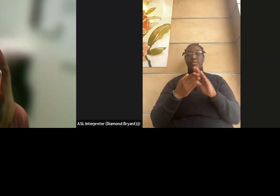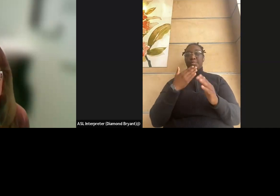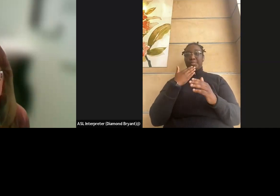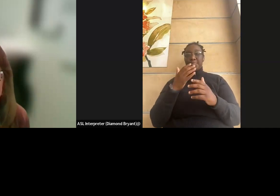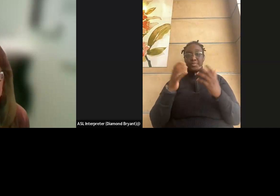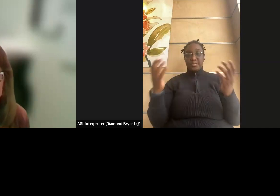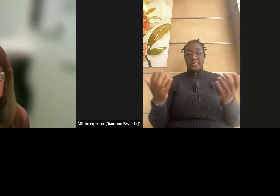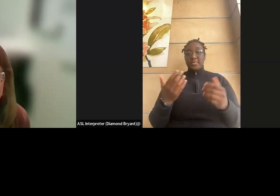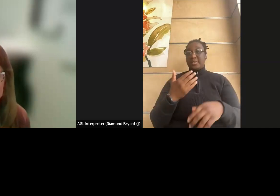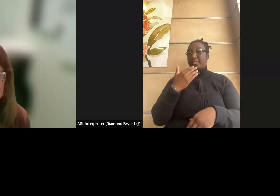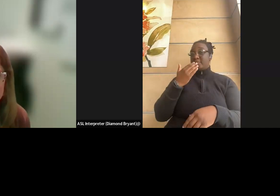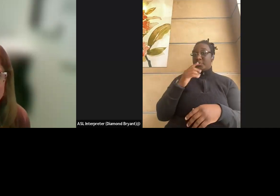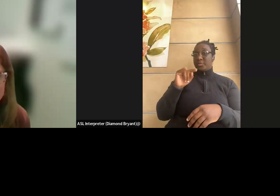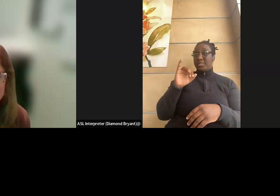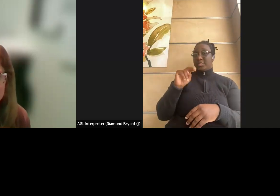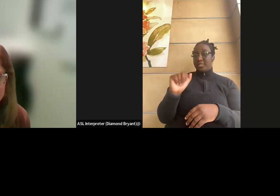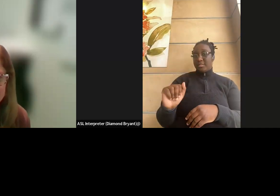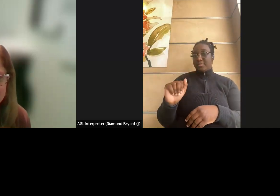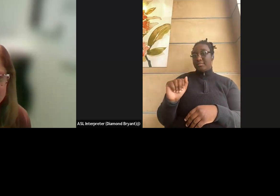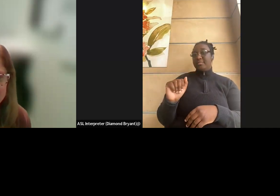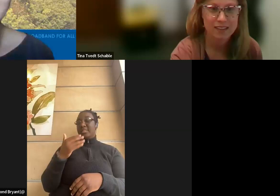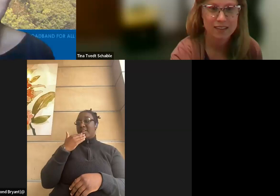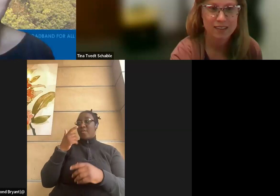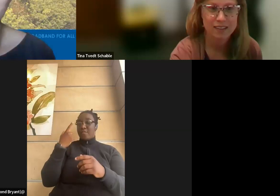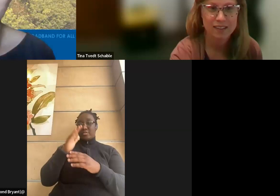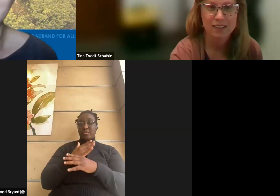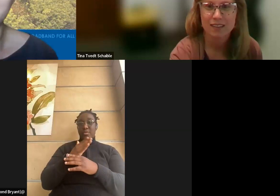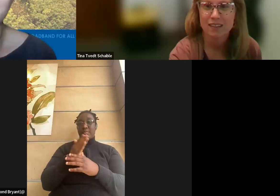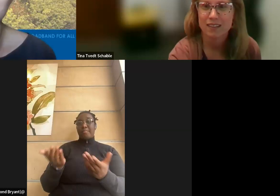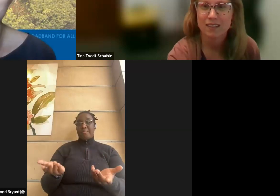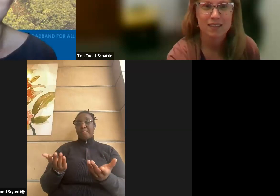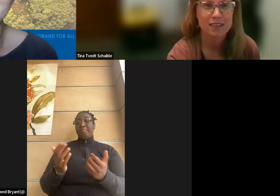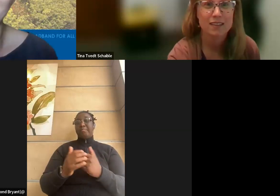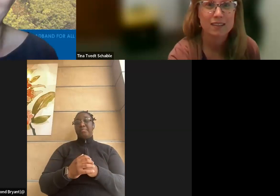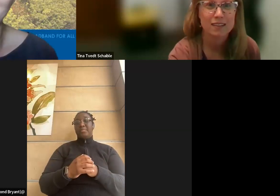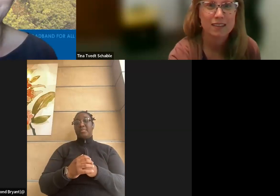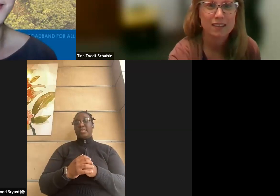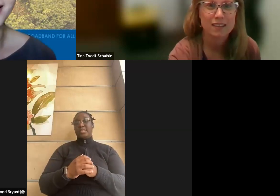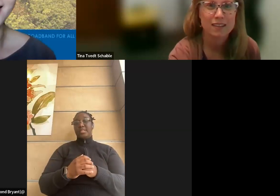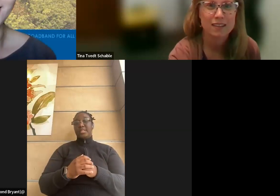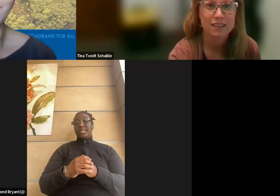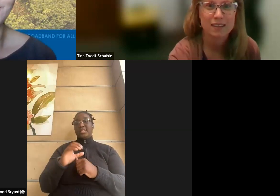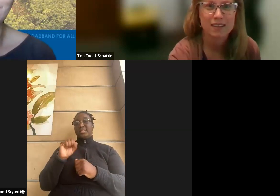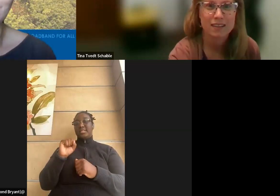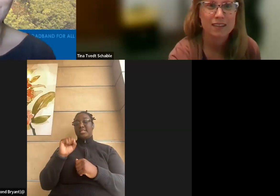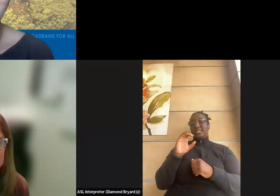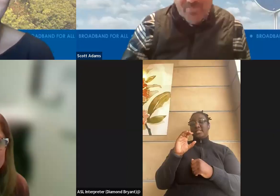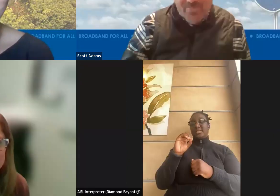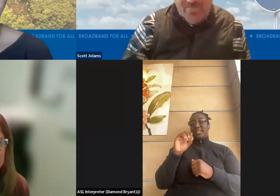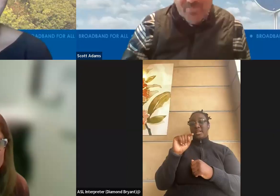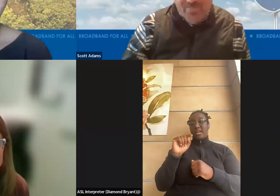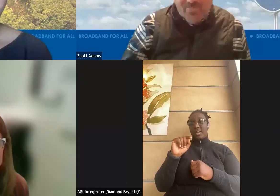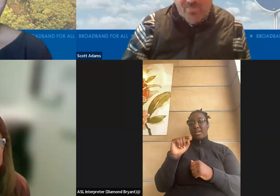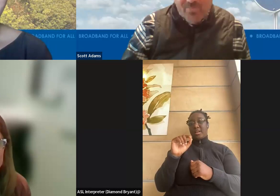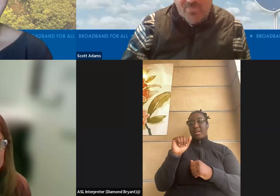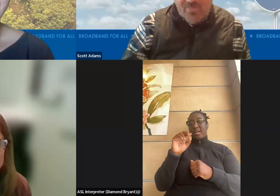Thank you, Tina. Thank you for sharing that. And Mr. Scott Adams, I would like you to go